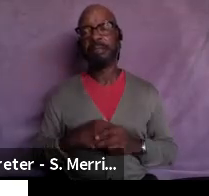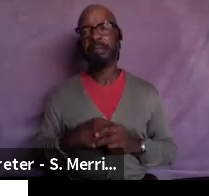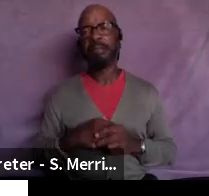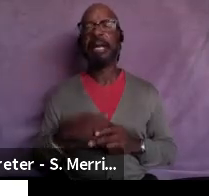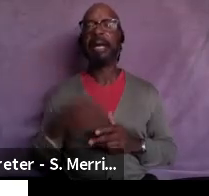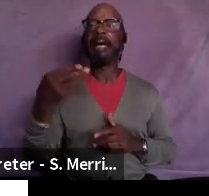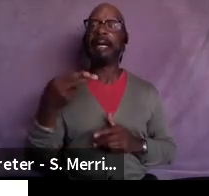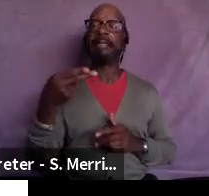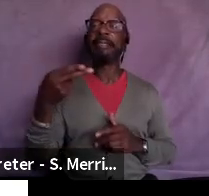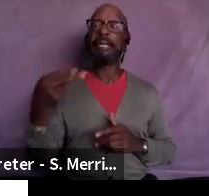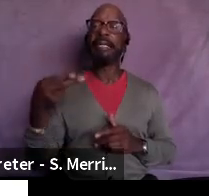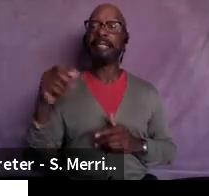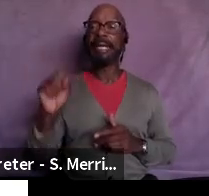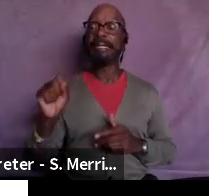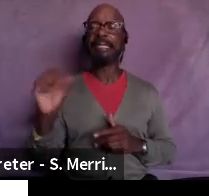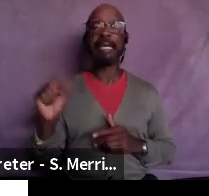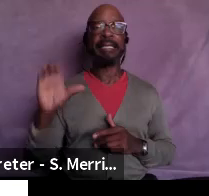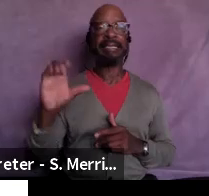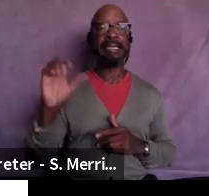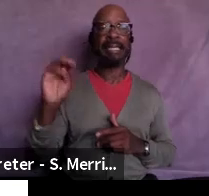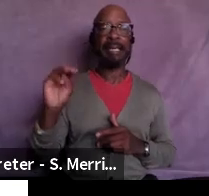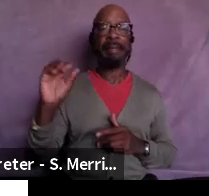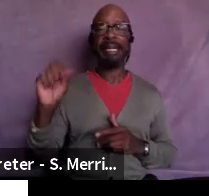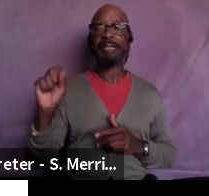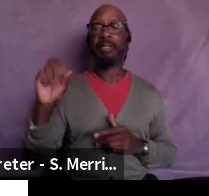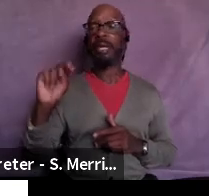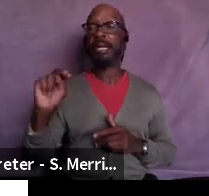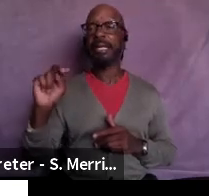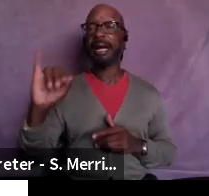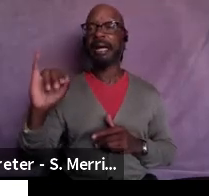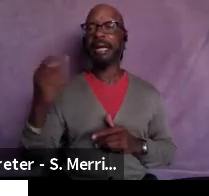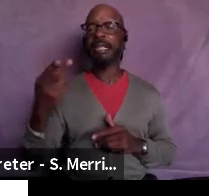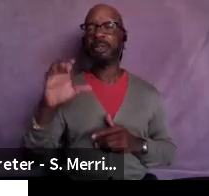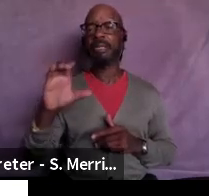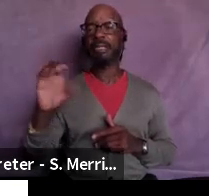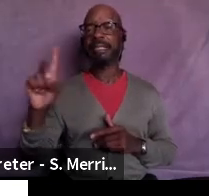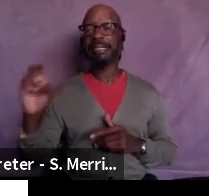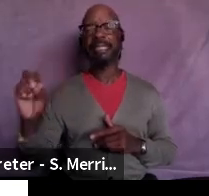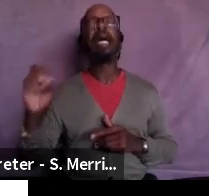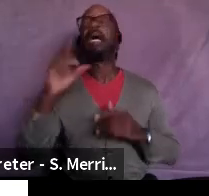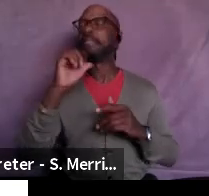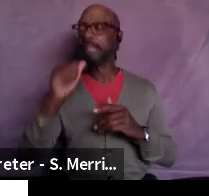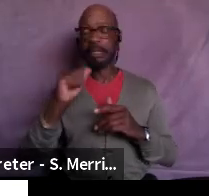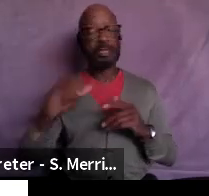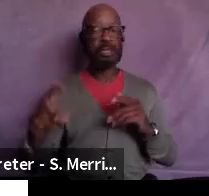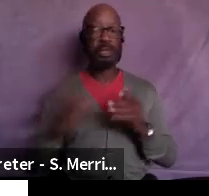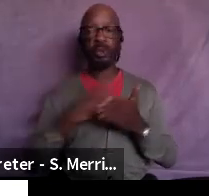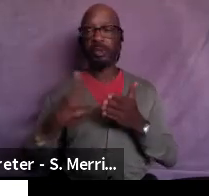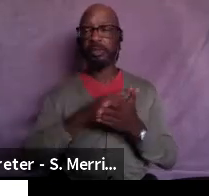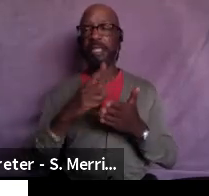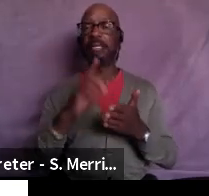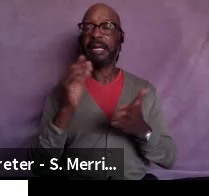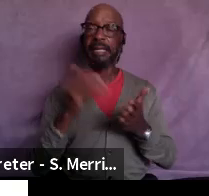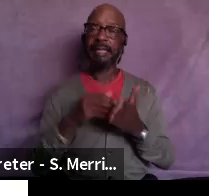HHS entities such as CMS or NIH or the CDC do not discriminate against individuals with disabilities, on